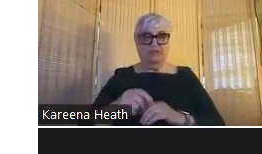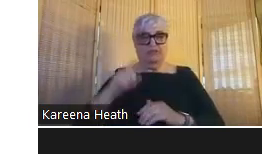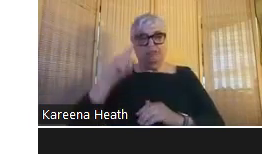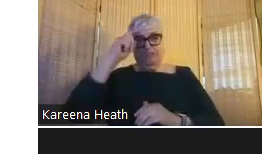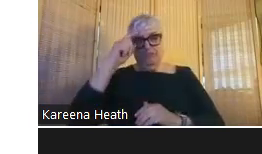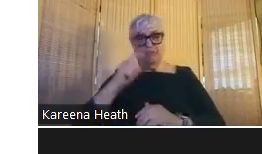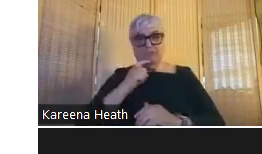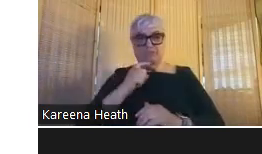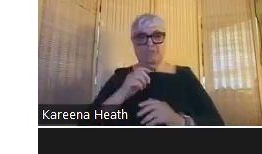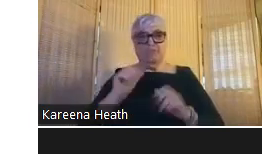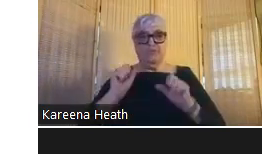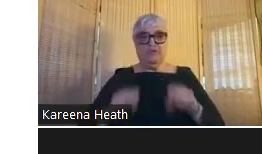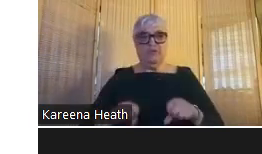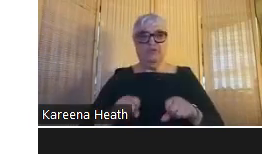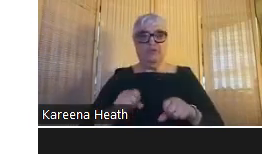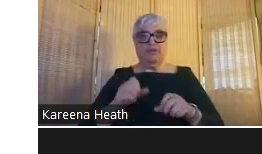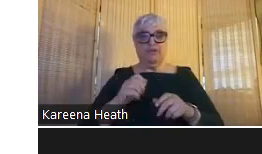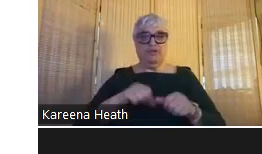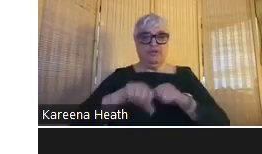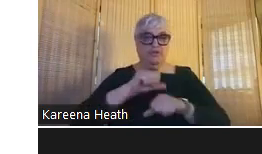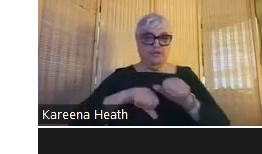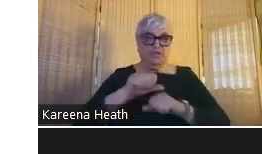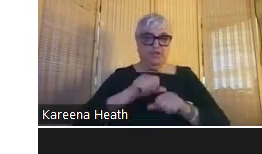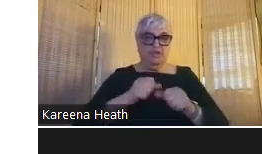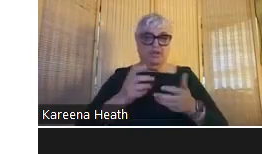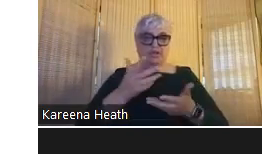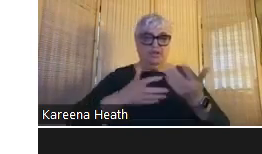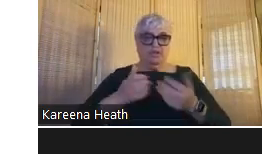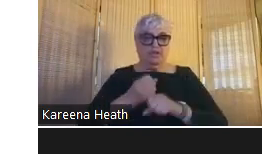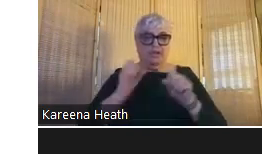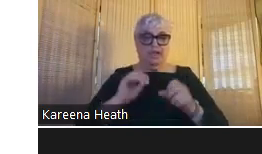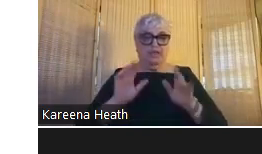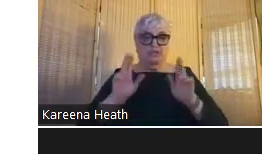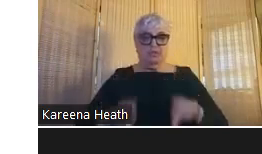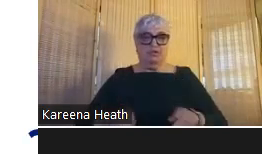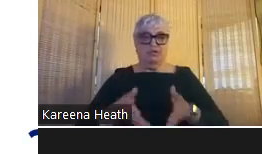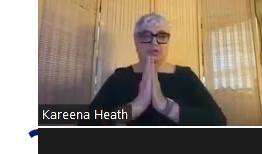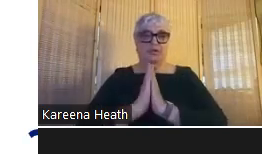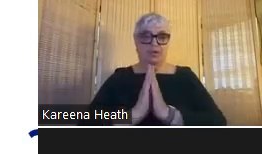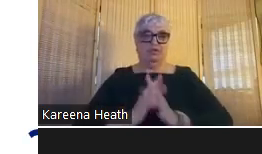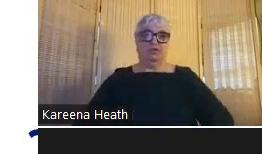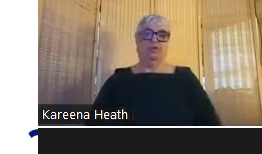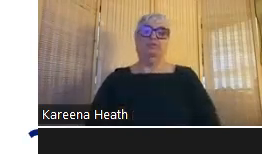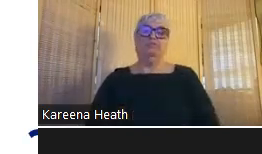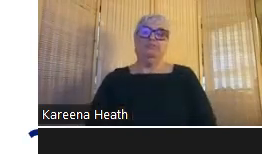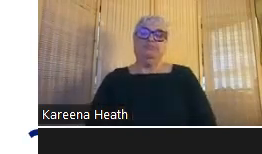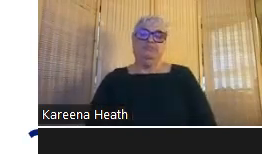sex, their ability to interact safely with others, and the individual's request. Next slide, please.